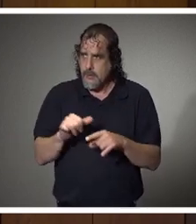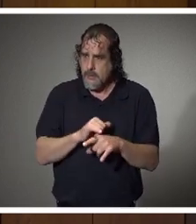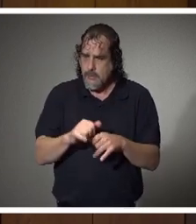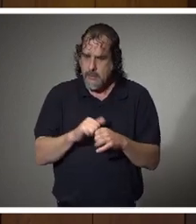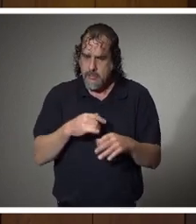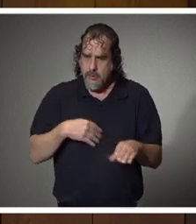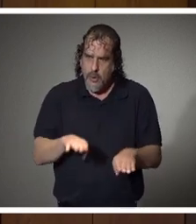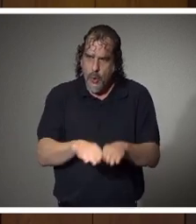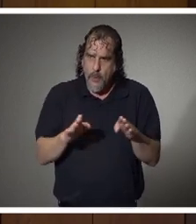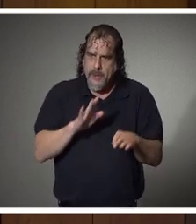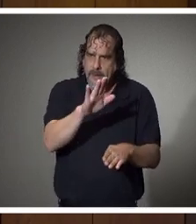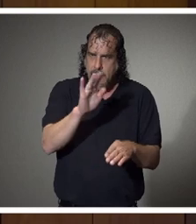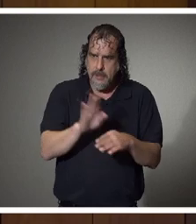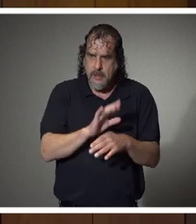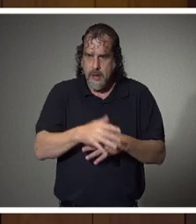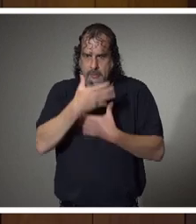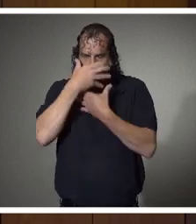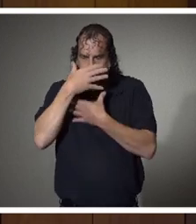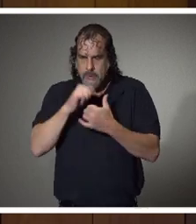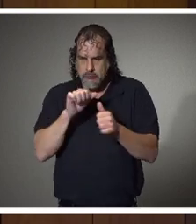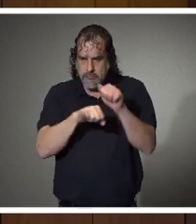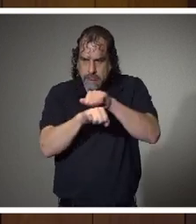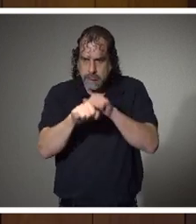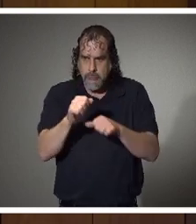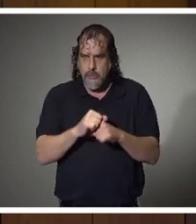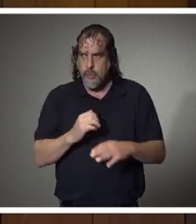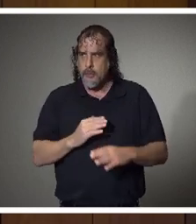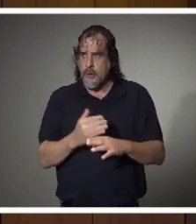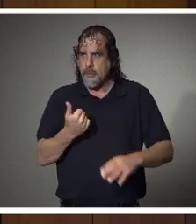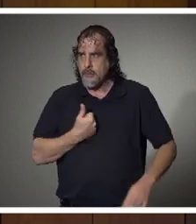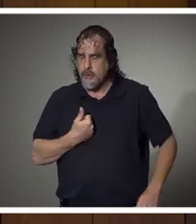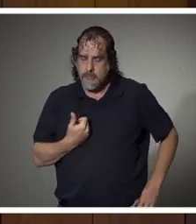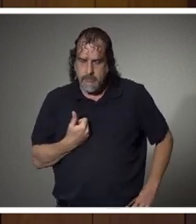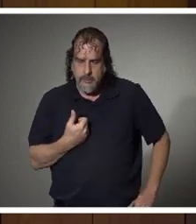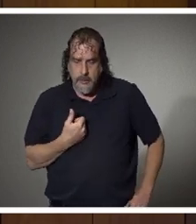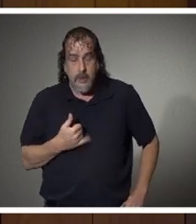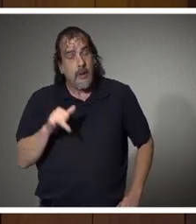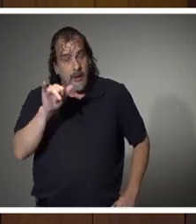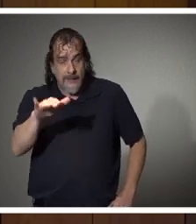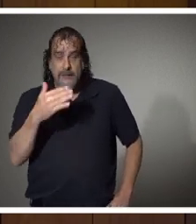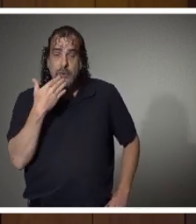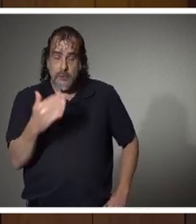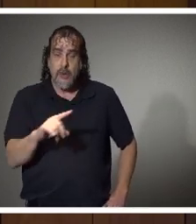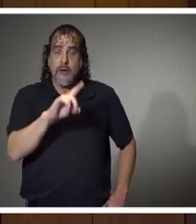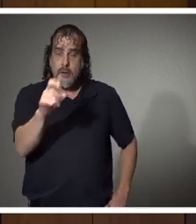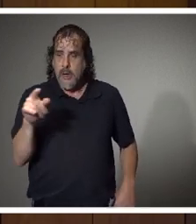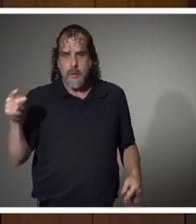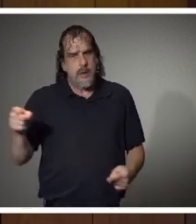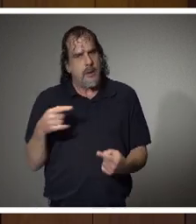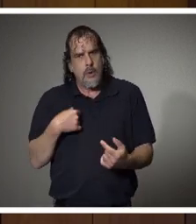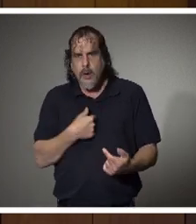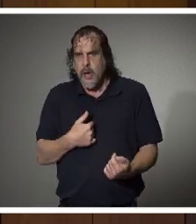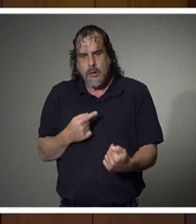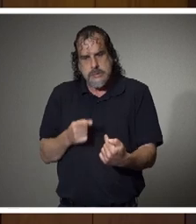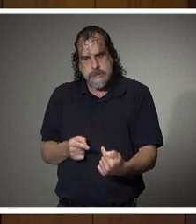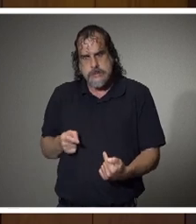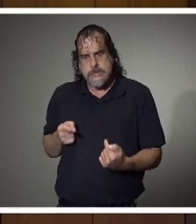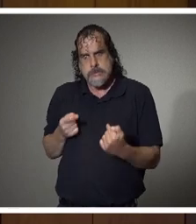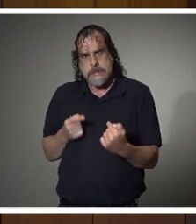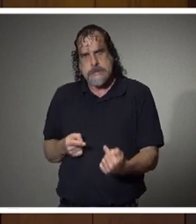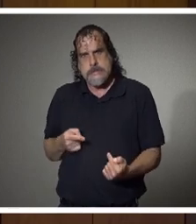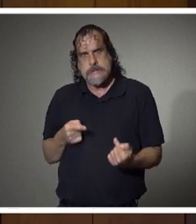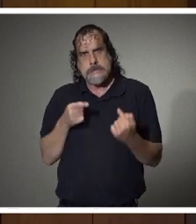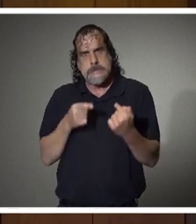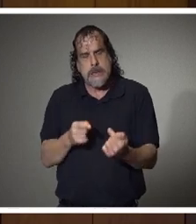open their business, at least wearing a mask or something to protect themselves? It's a great question. It's one that we have struggled with mightily and struggled